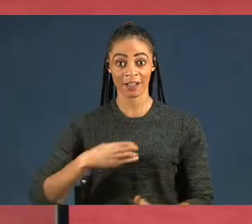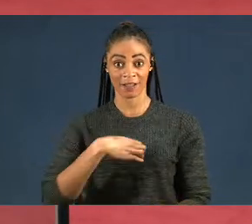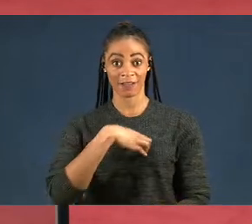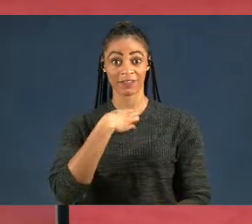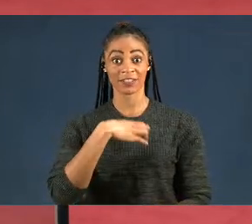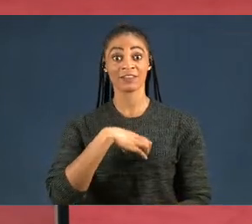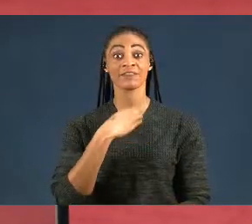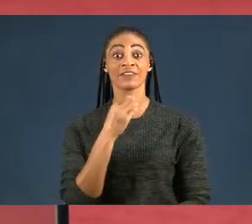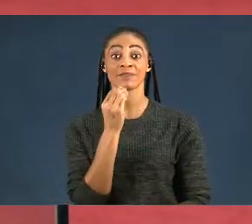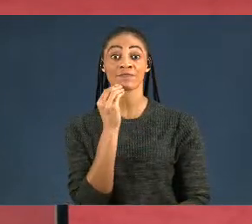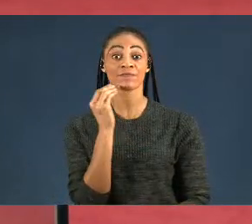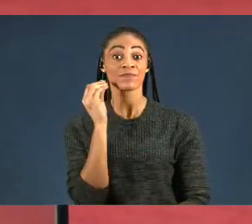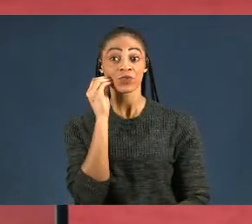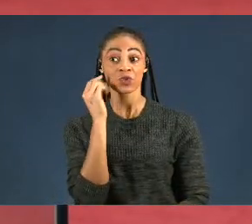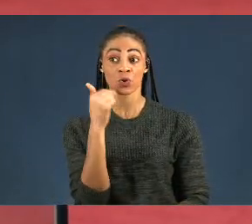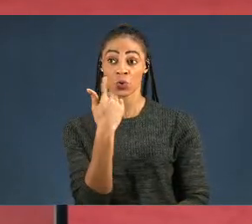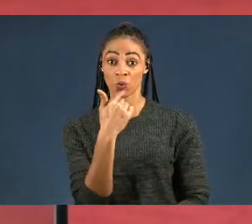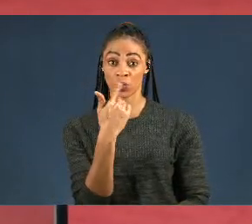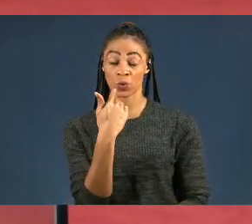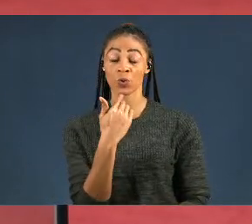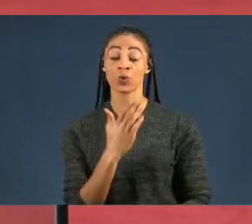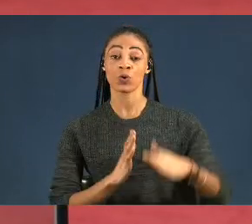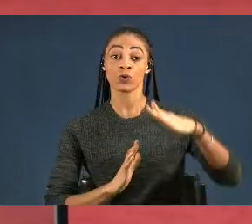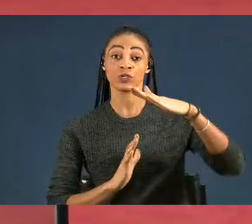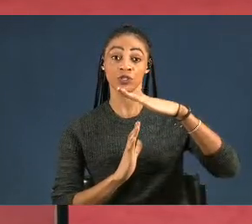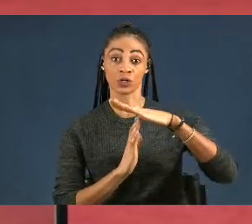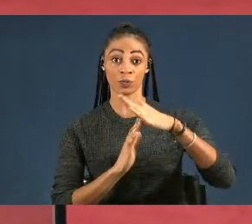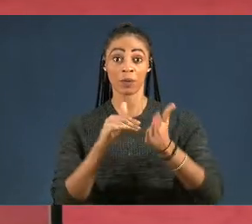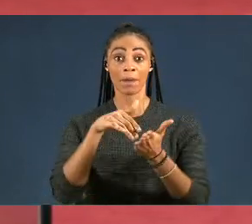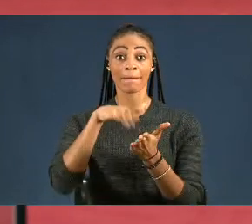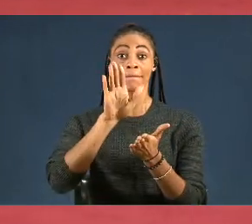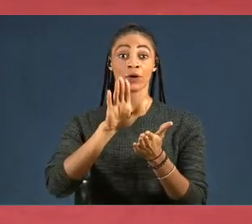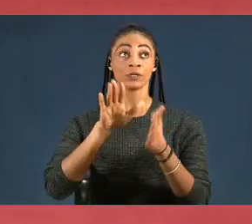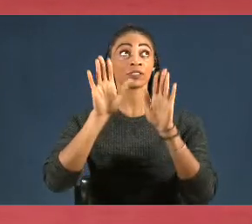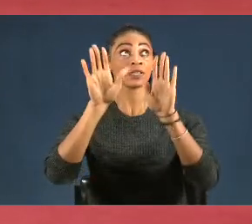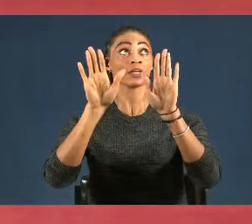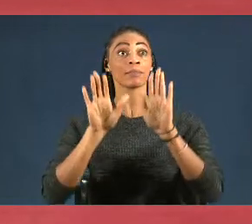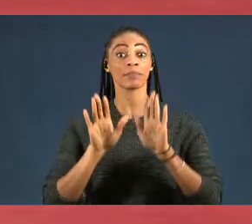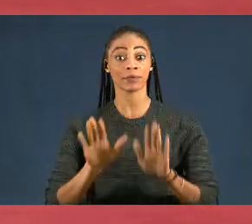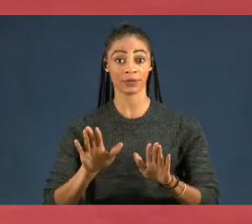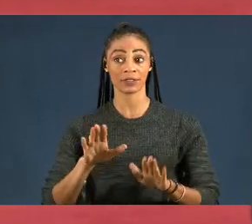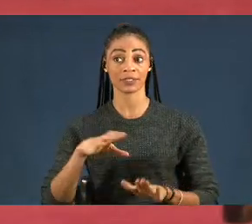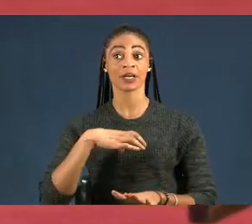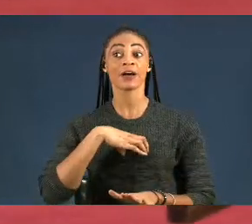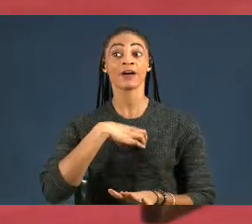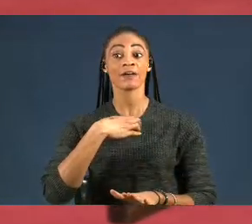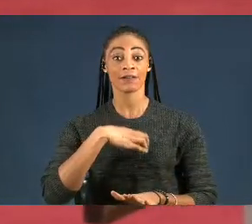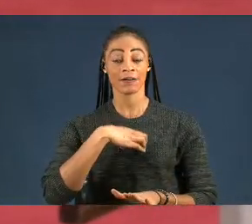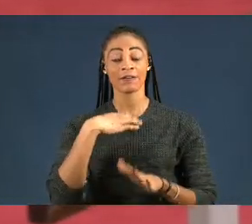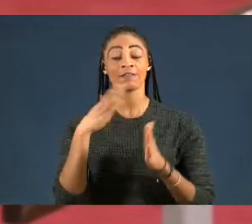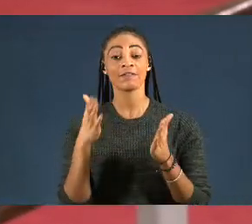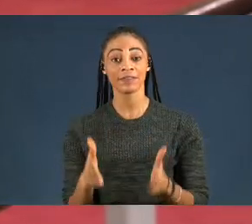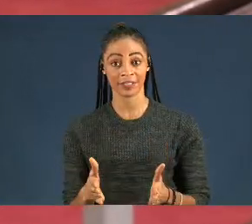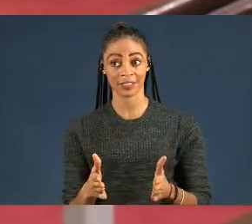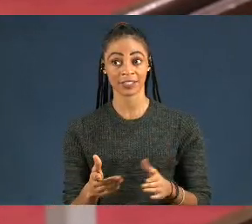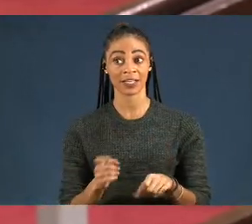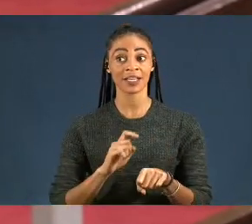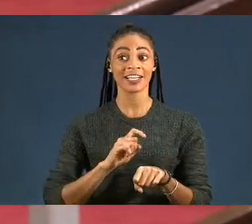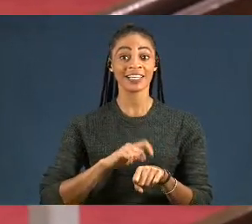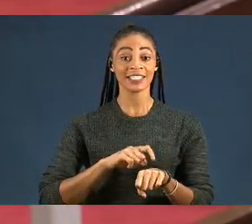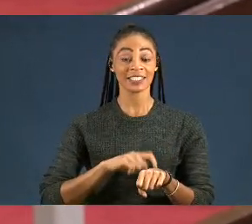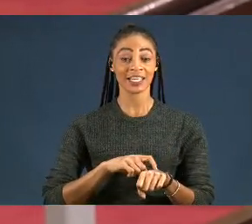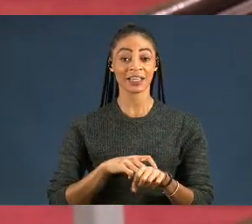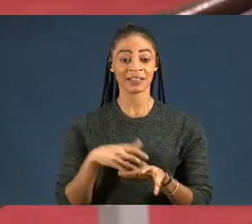who was the chief guest, when there was a confusion